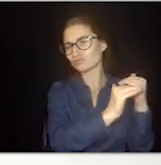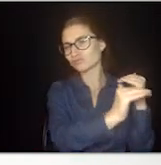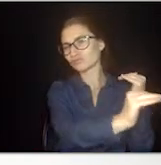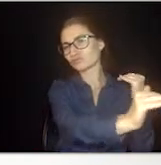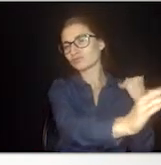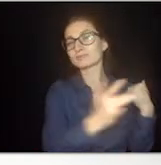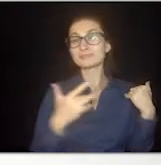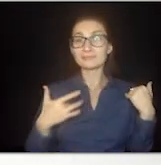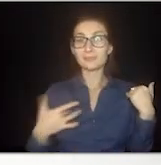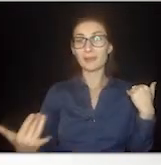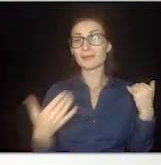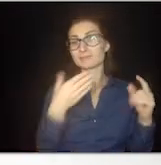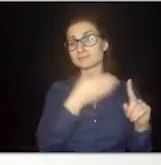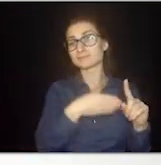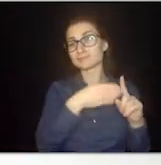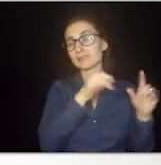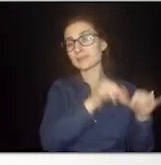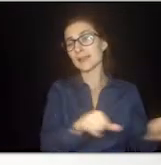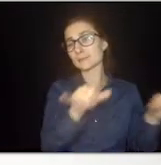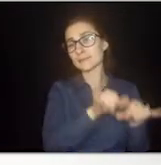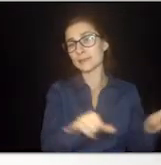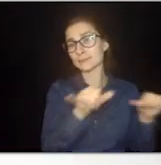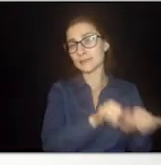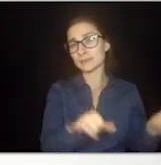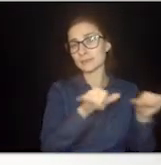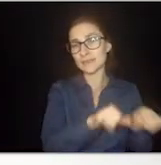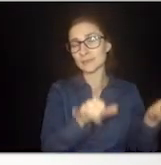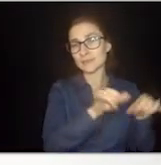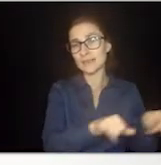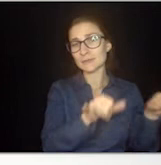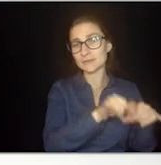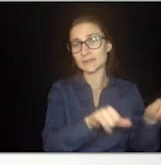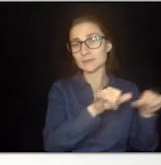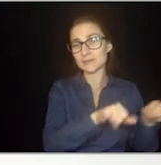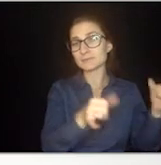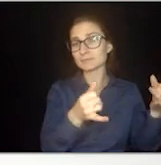consistent. It's generally done in the same way. Think of those things.